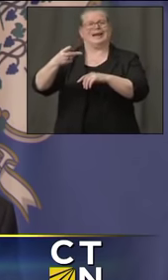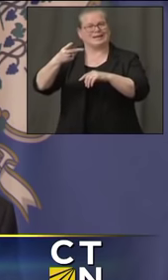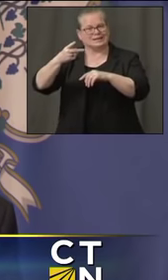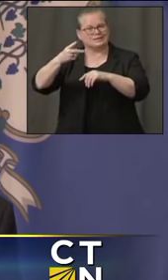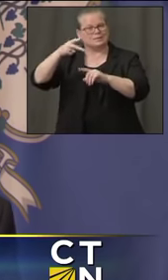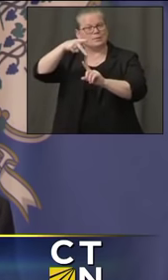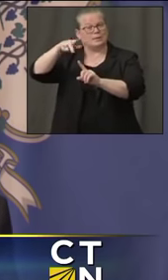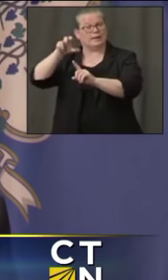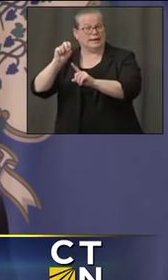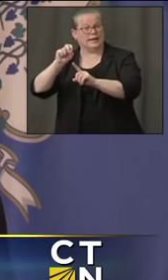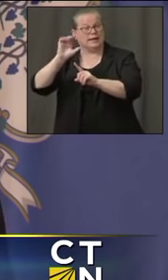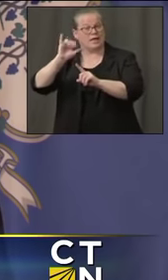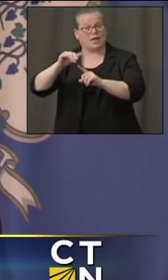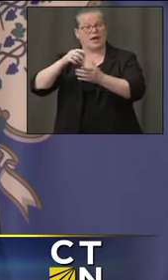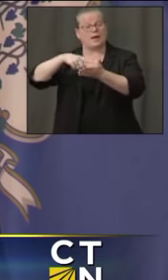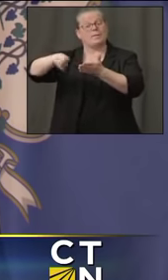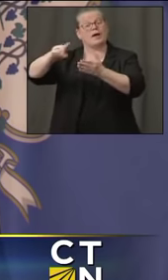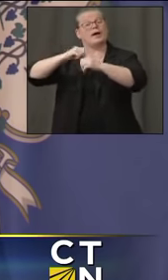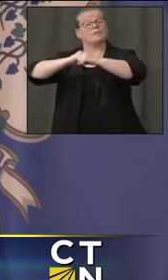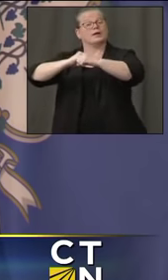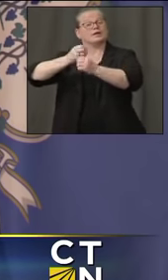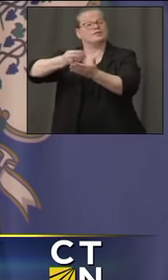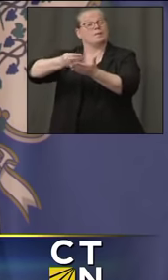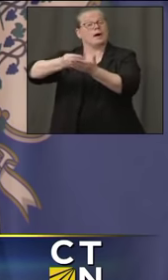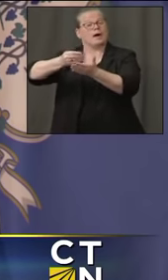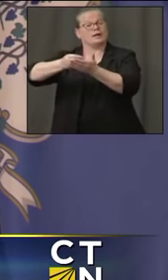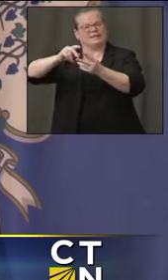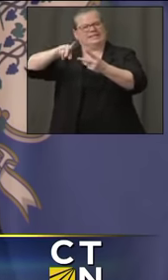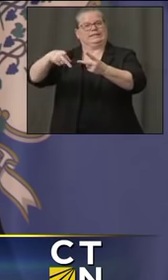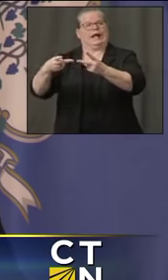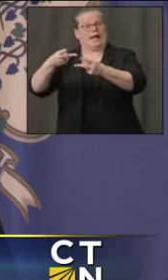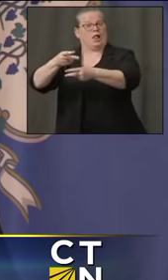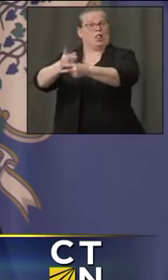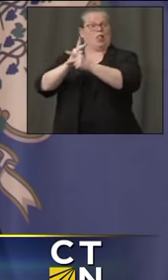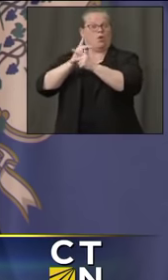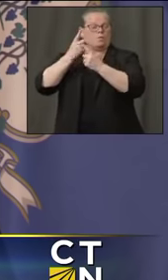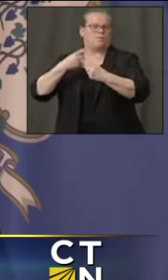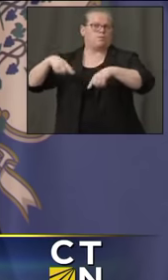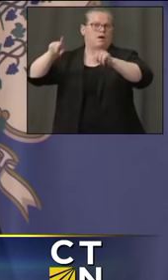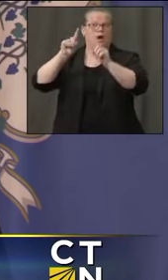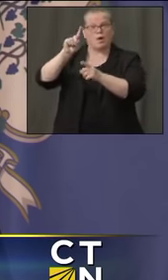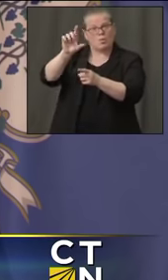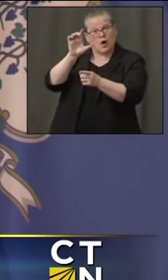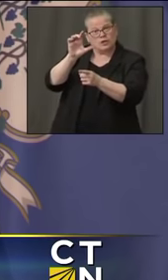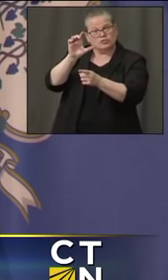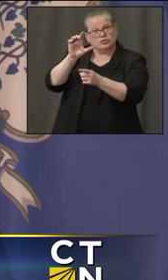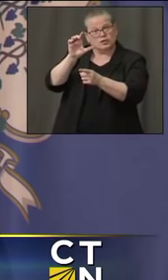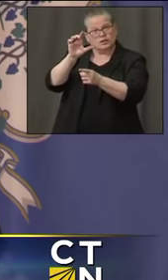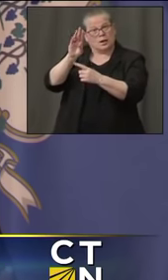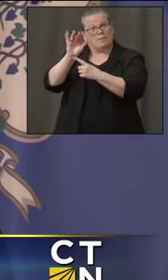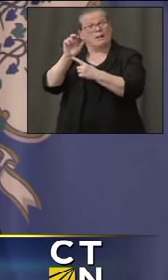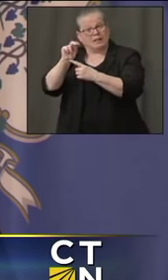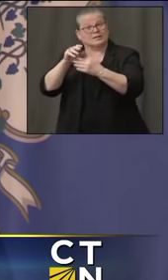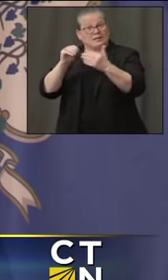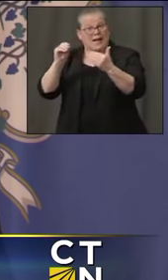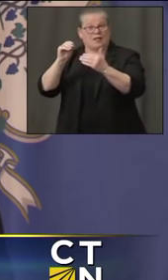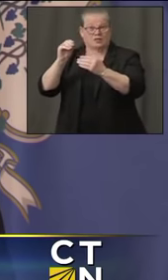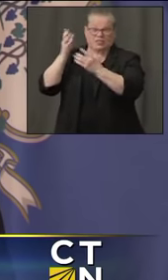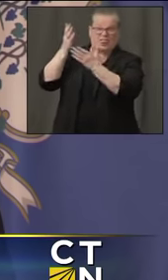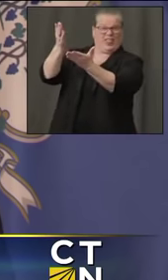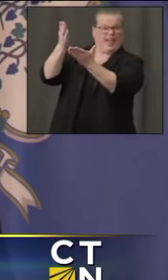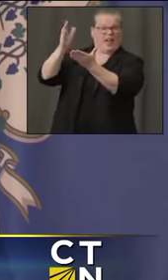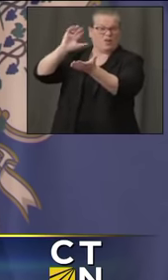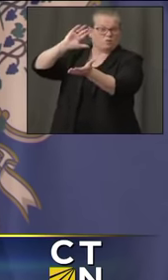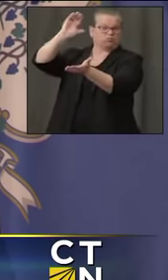still $100 billion there. And again, I urge you, if you haven't as yet, you thought maybe